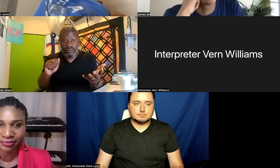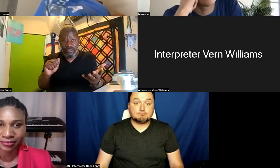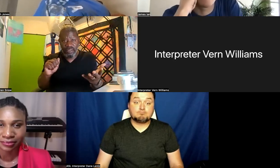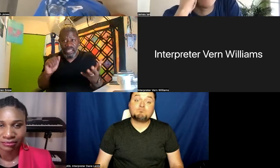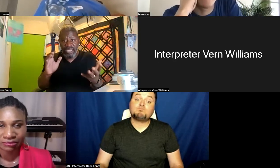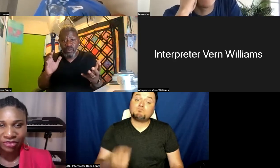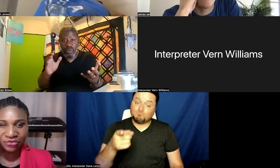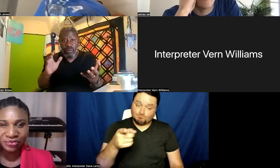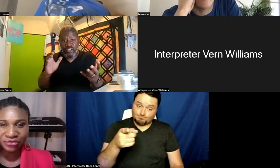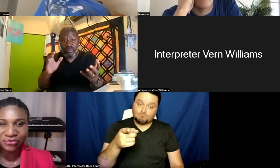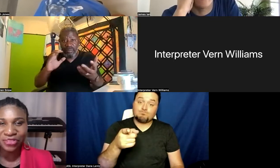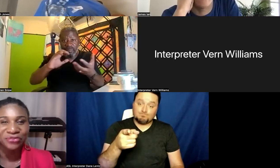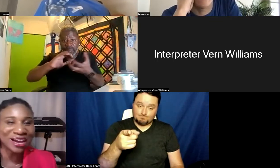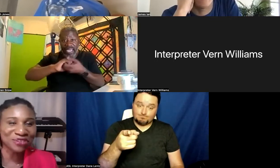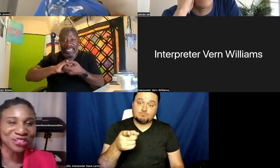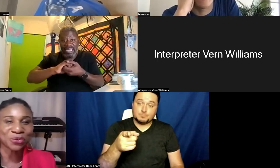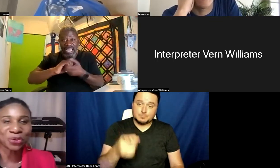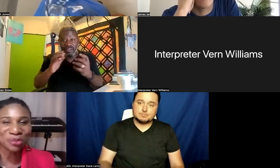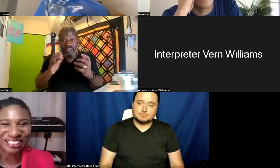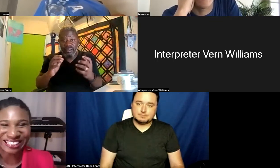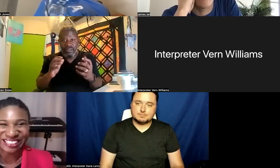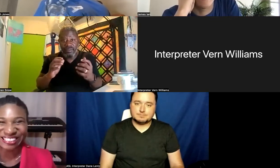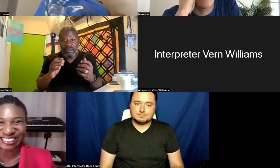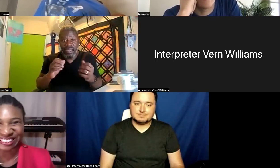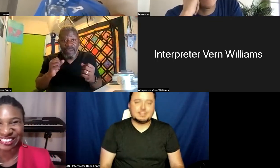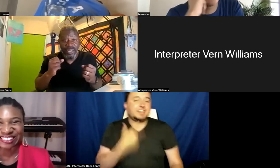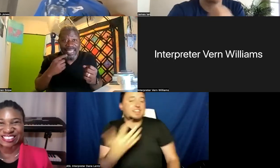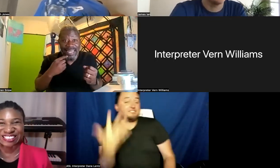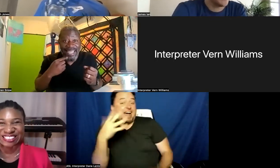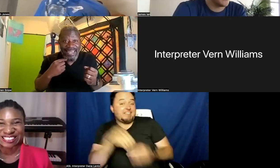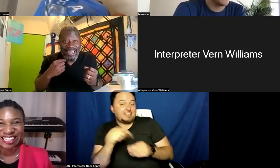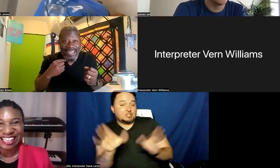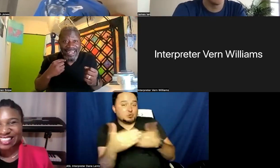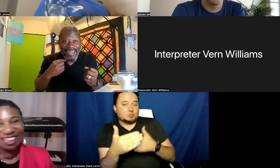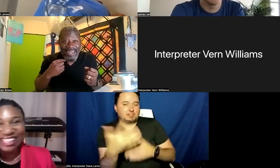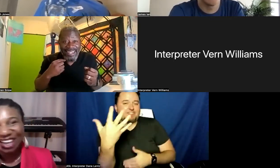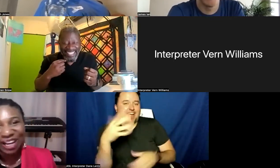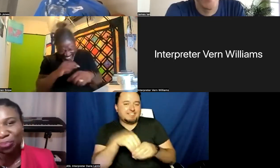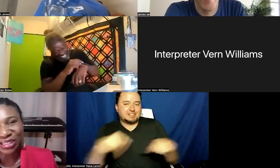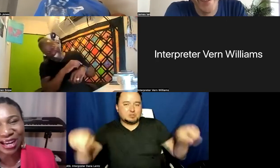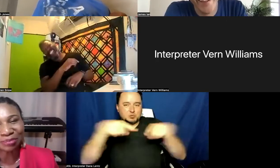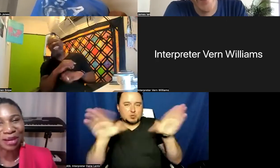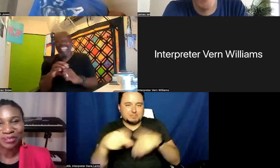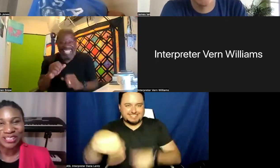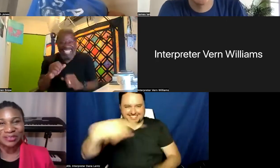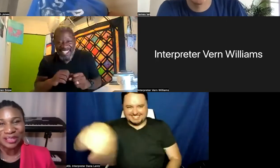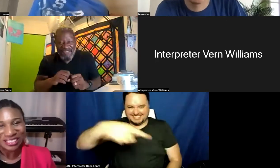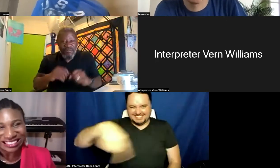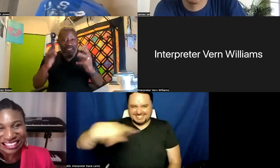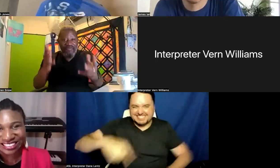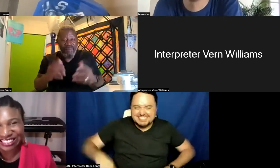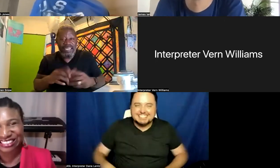Mm. That's what we should be The five banding in this room. together. Mhm. What, say that again? I'm being